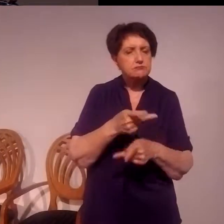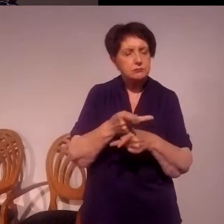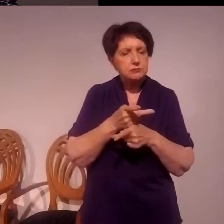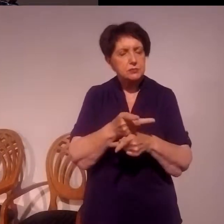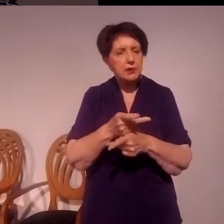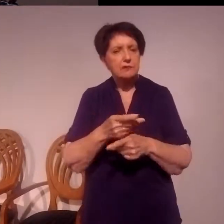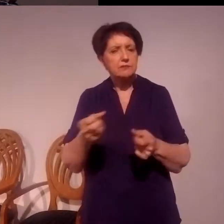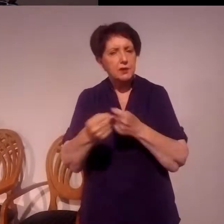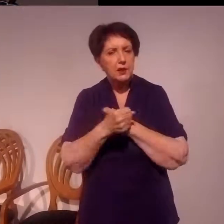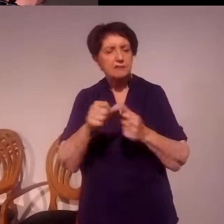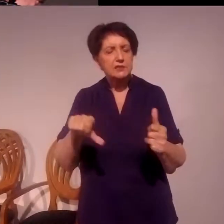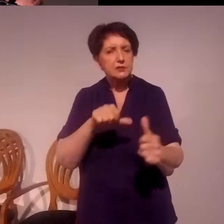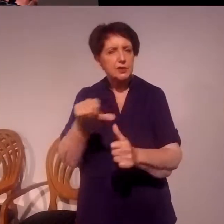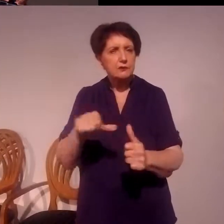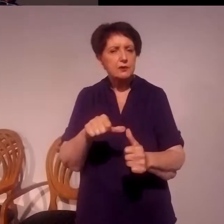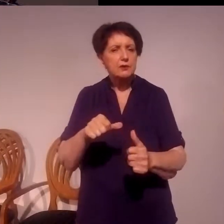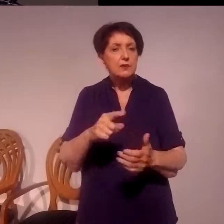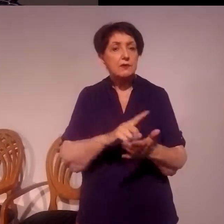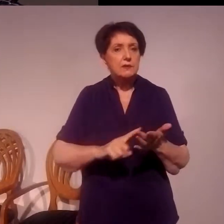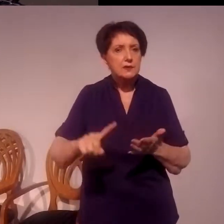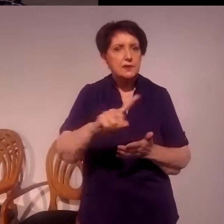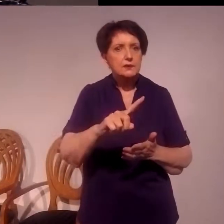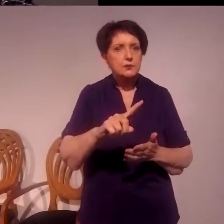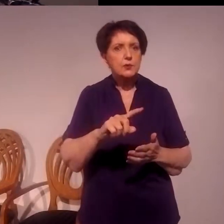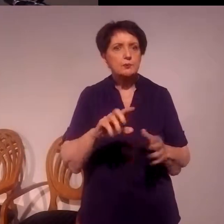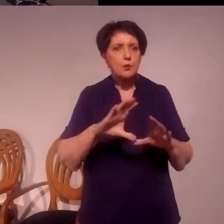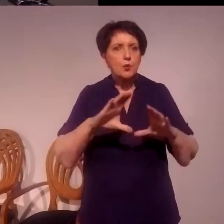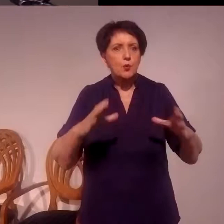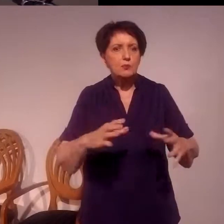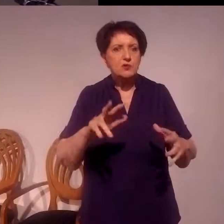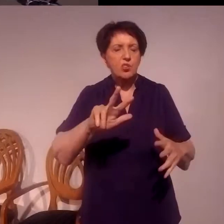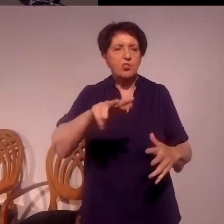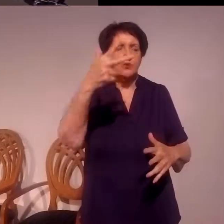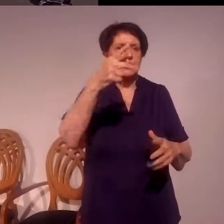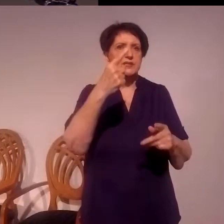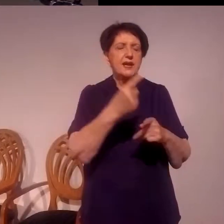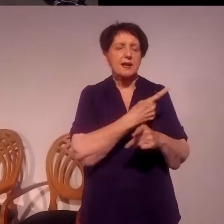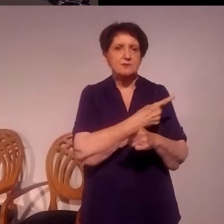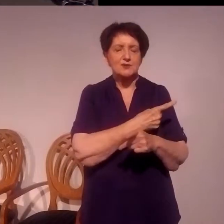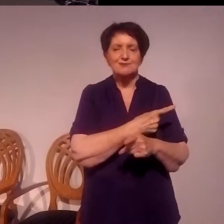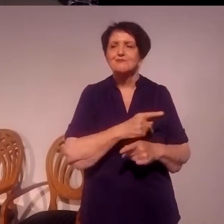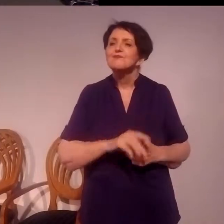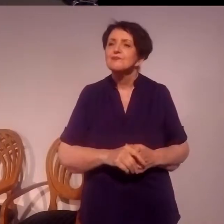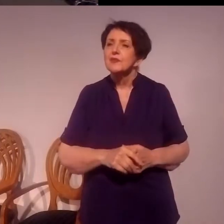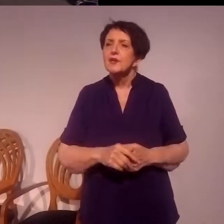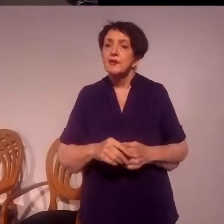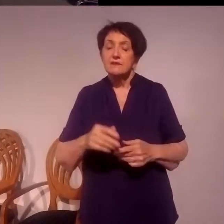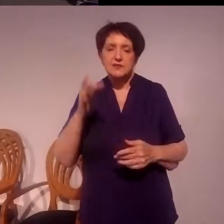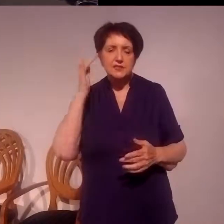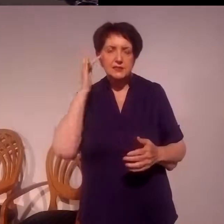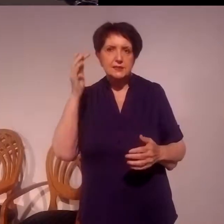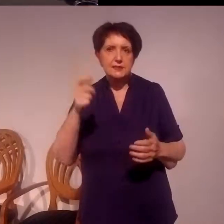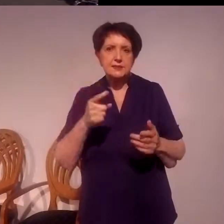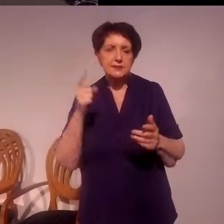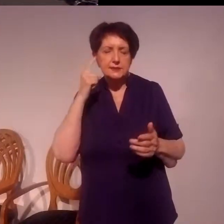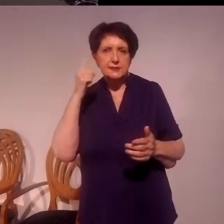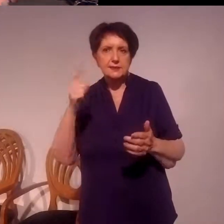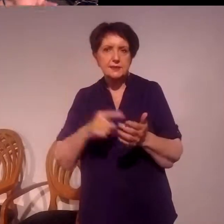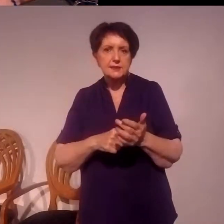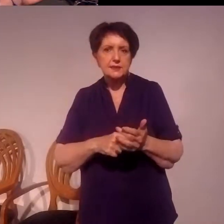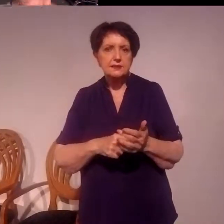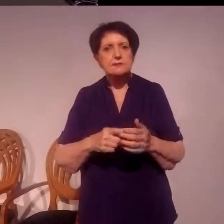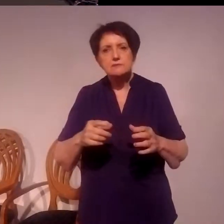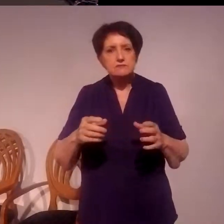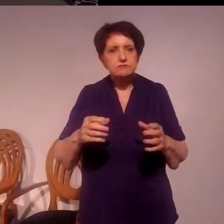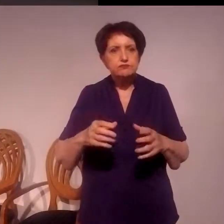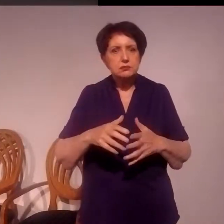week, the group had tripled in size, and as it was the disease that was promoting it all. And so this